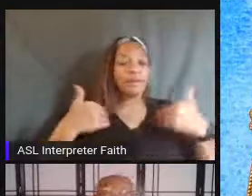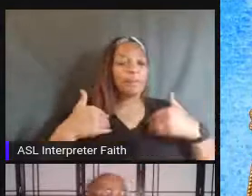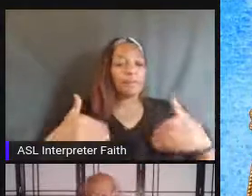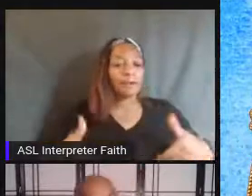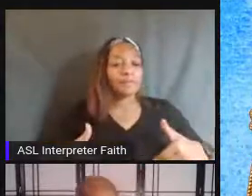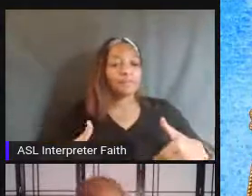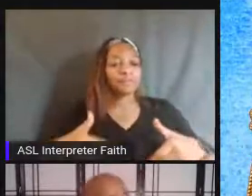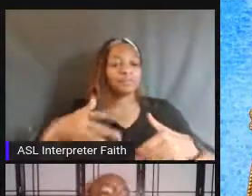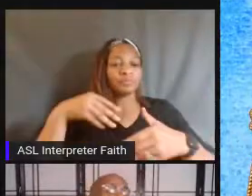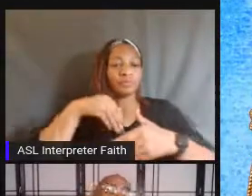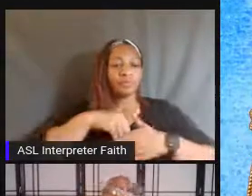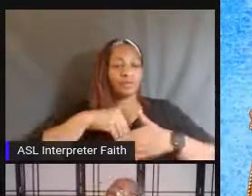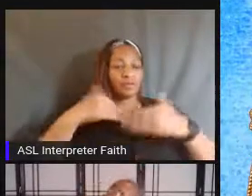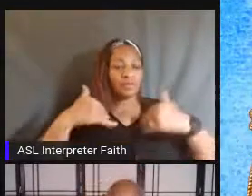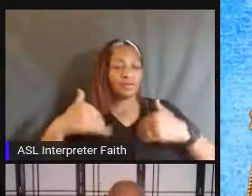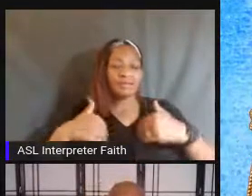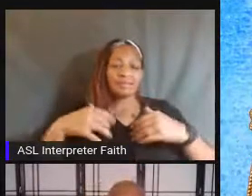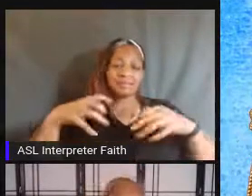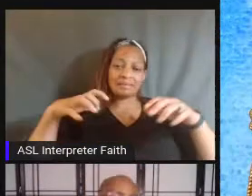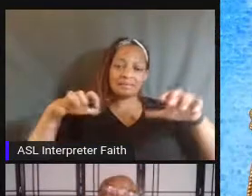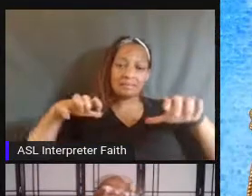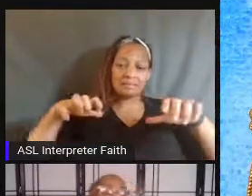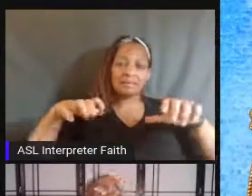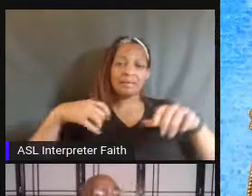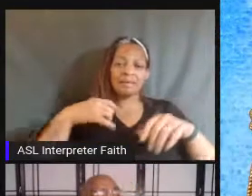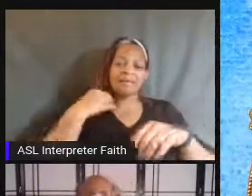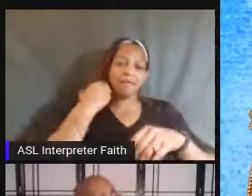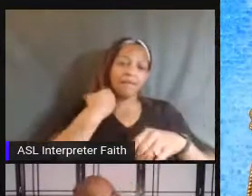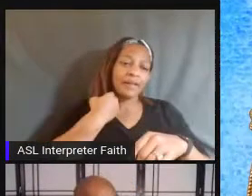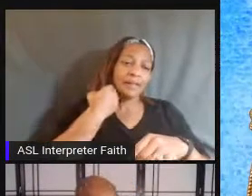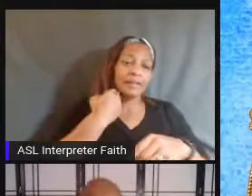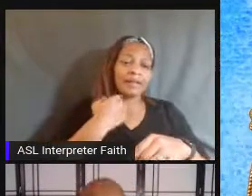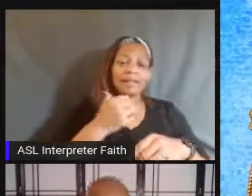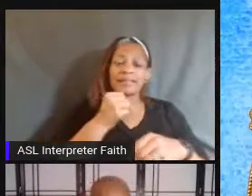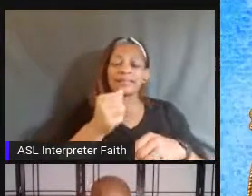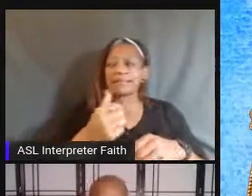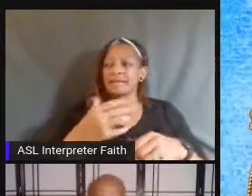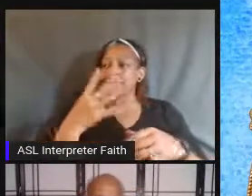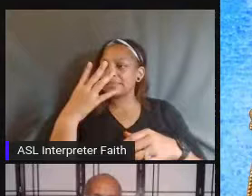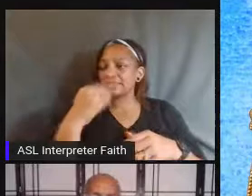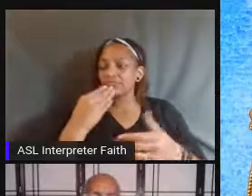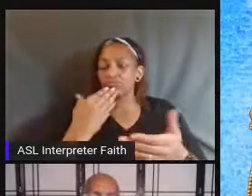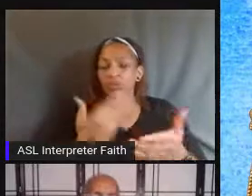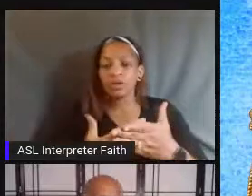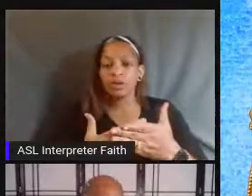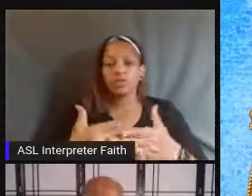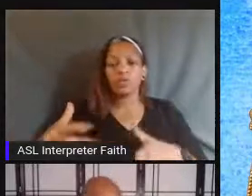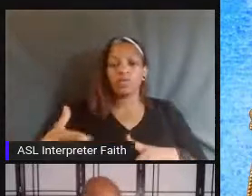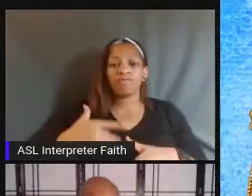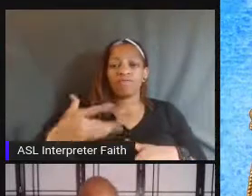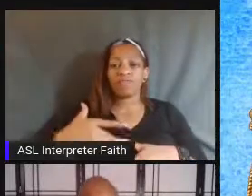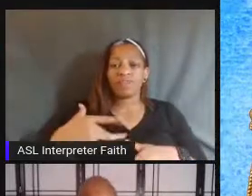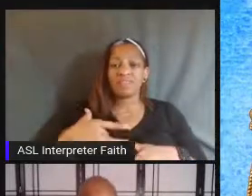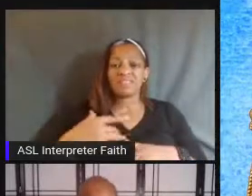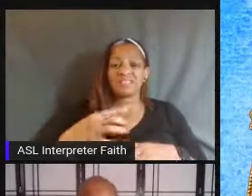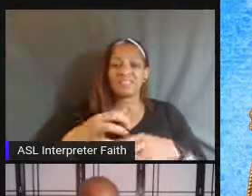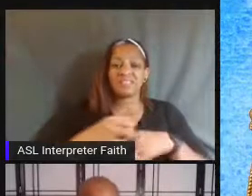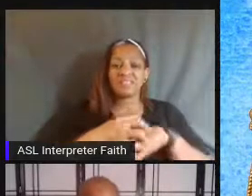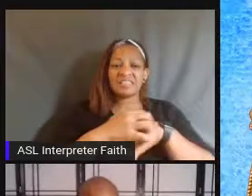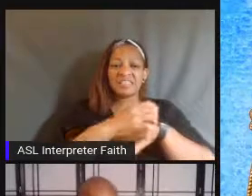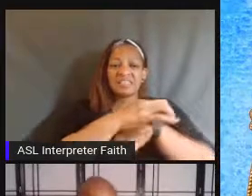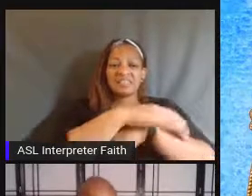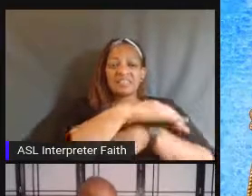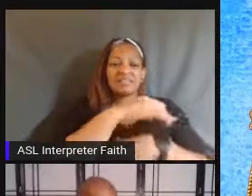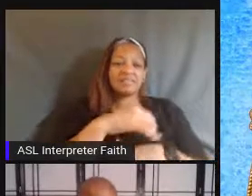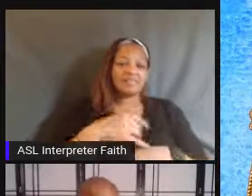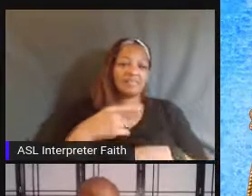my body that stiff neck from not sleeping very well? Do I feel the itchiness of